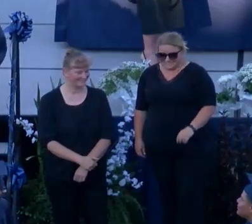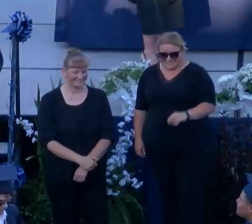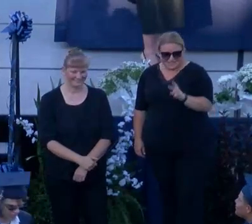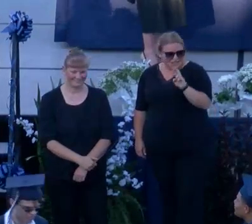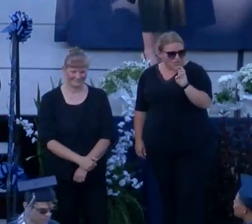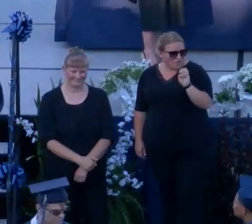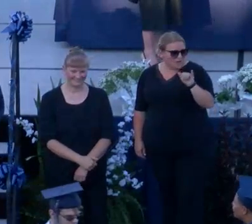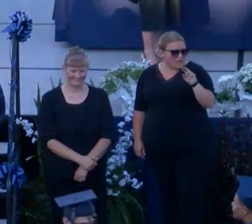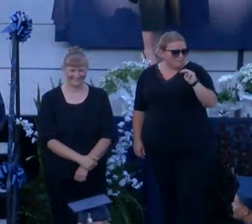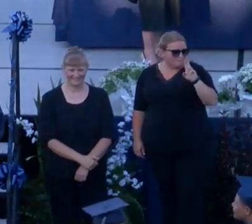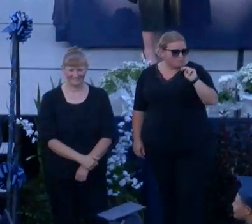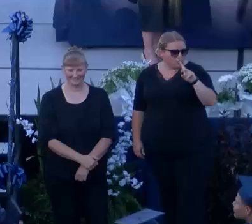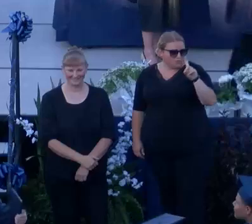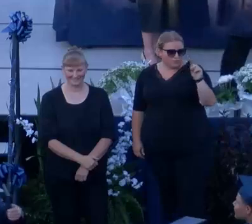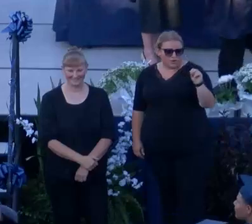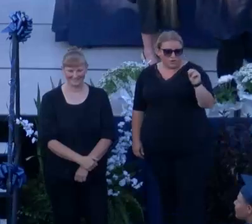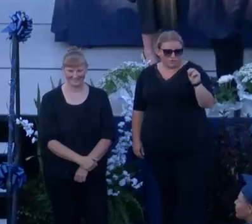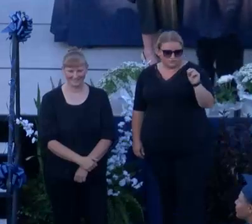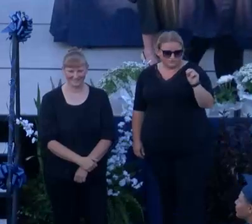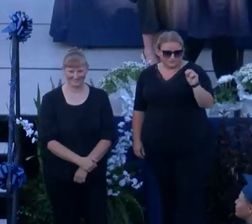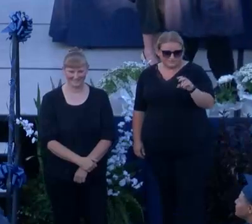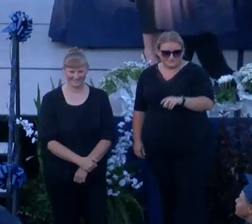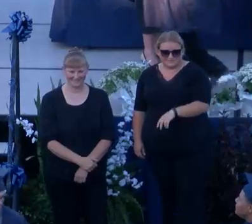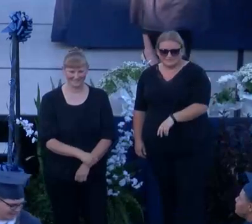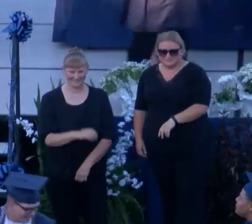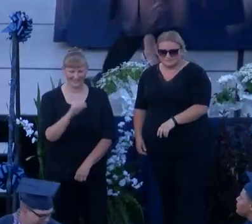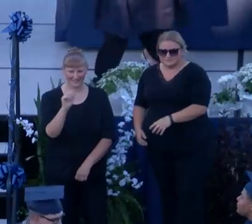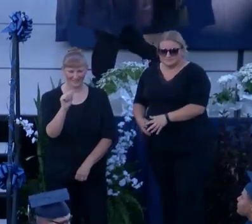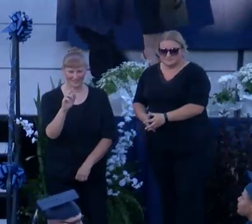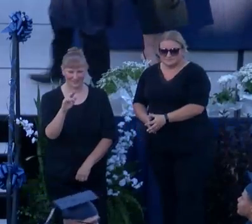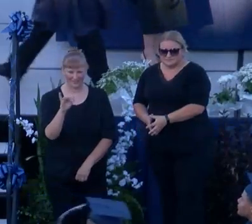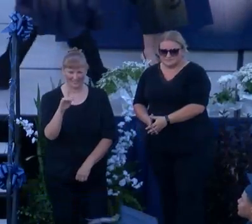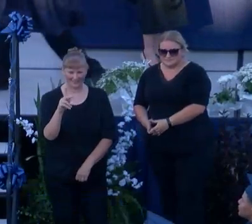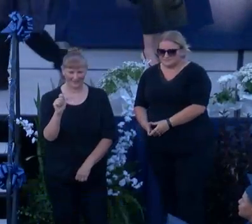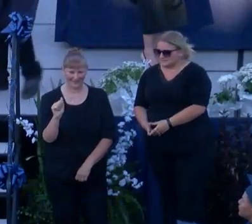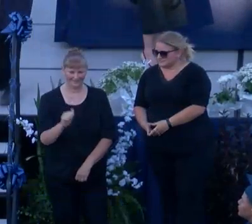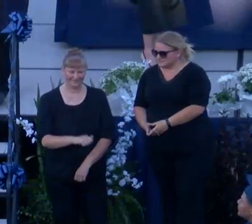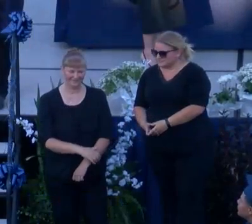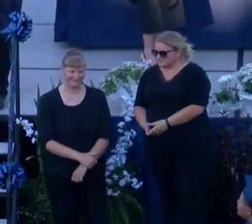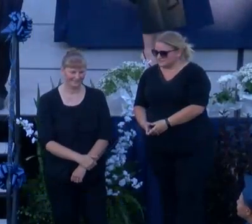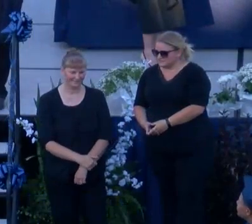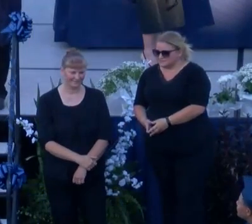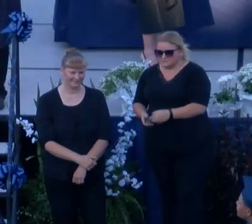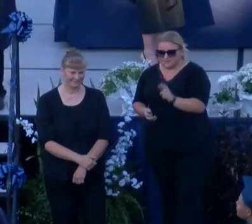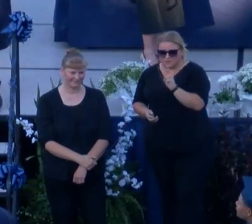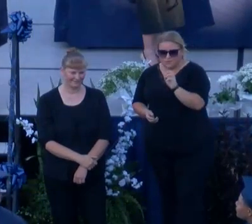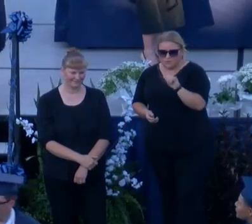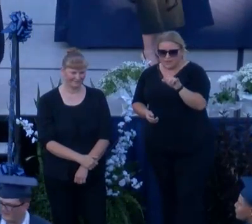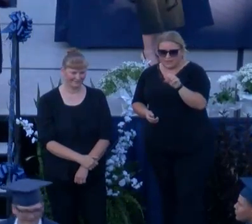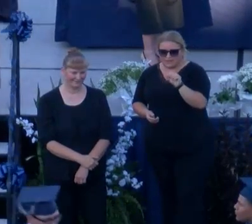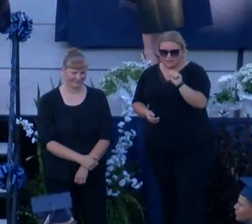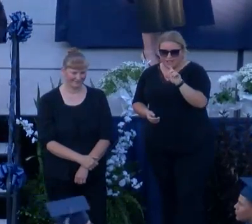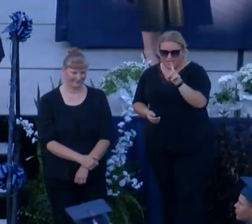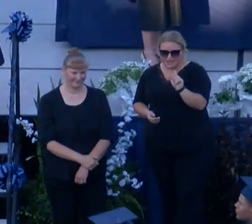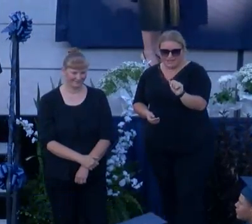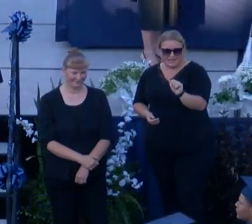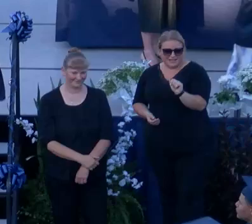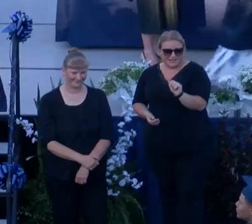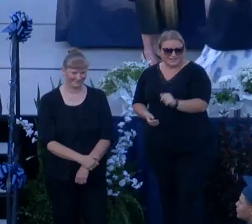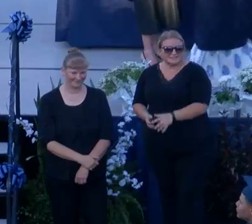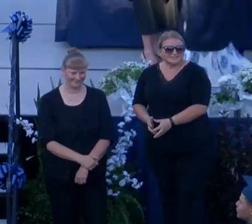Raimundo Renteria. Karina Mejia. Marisela Perez